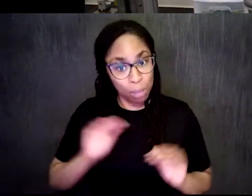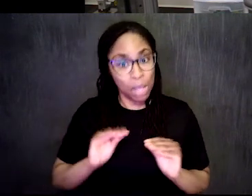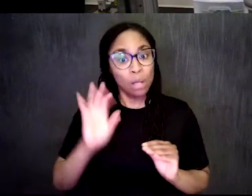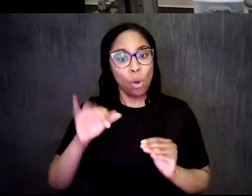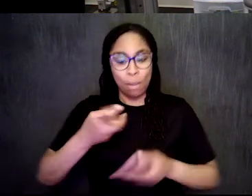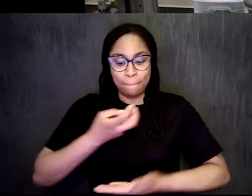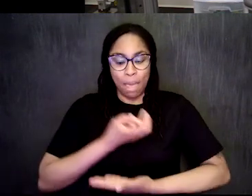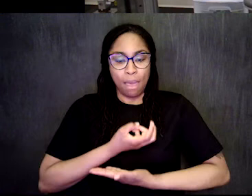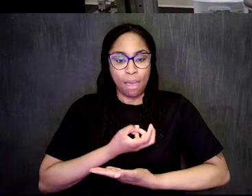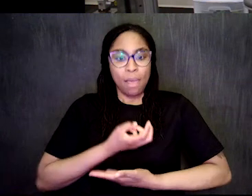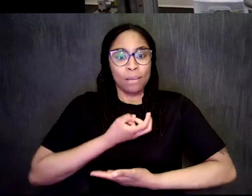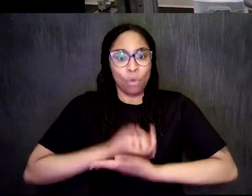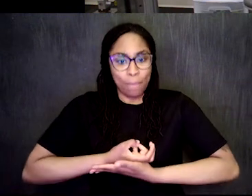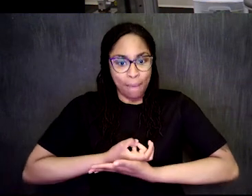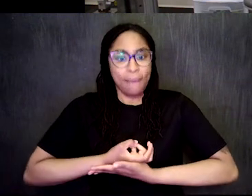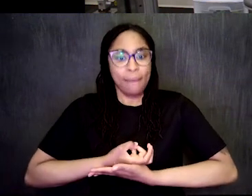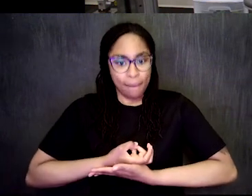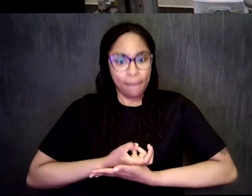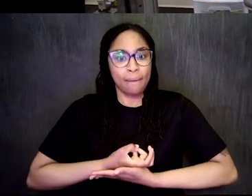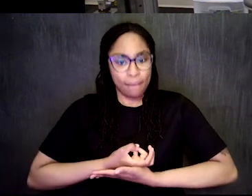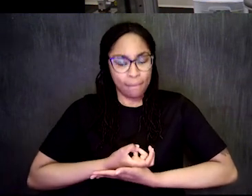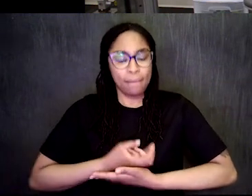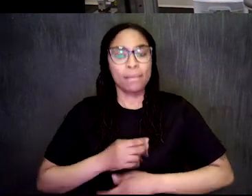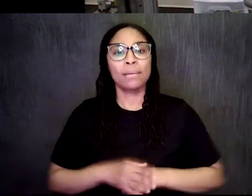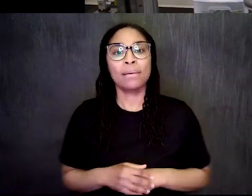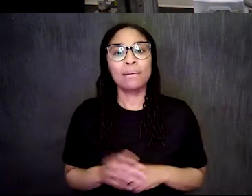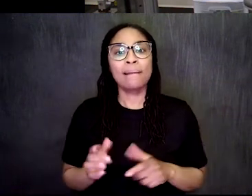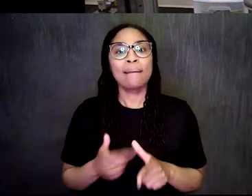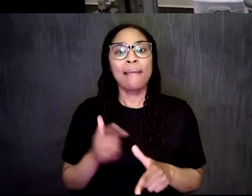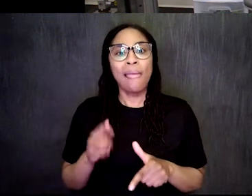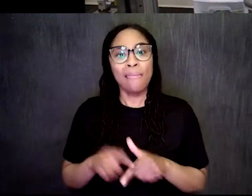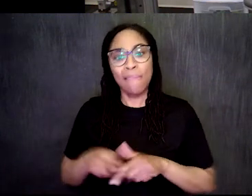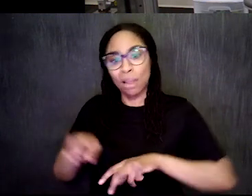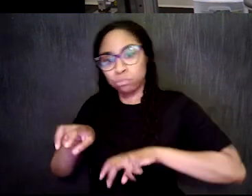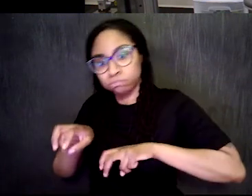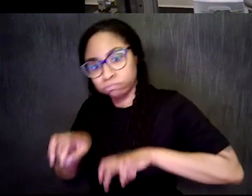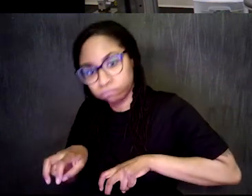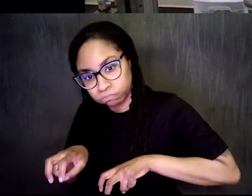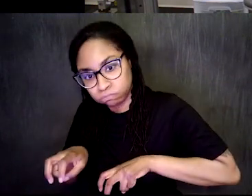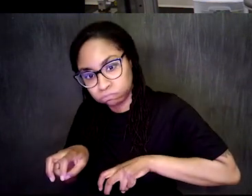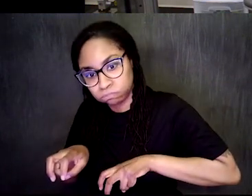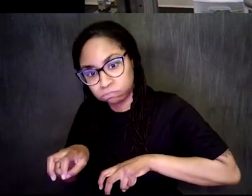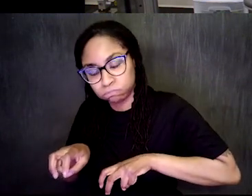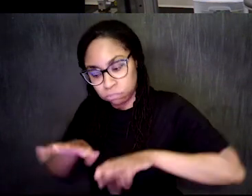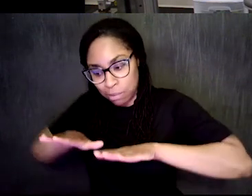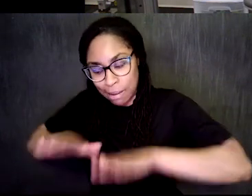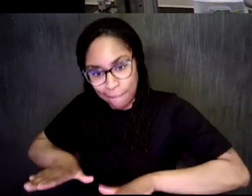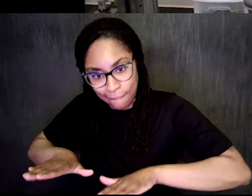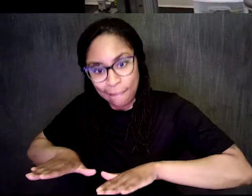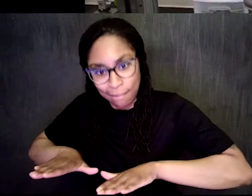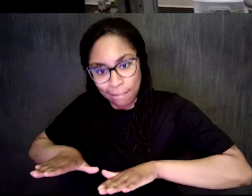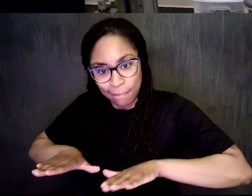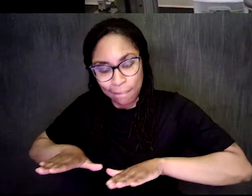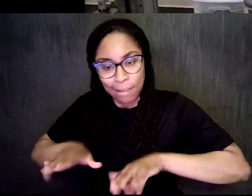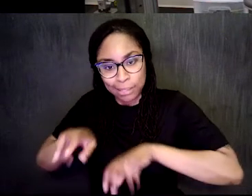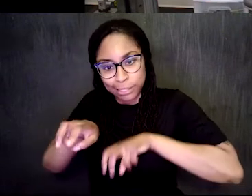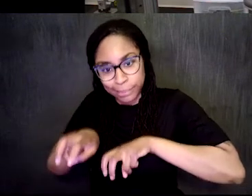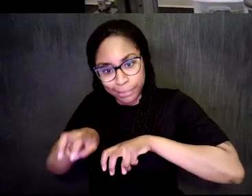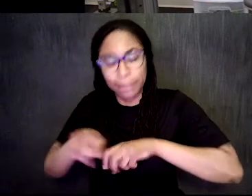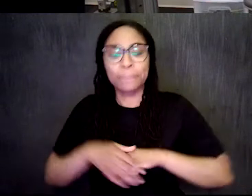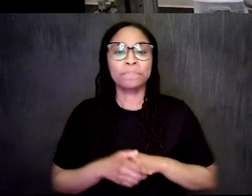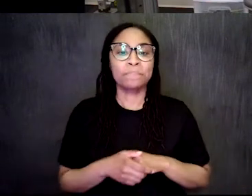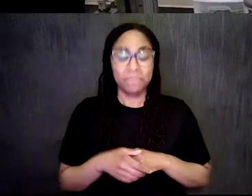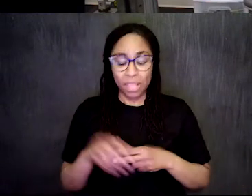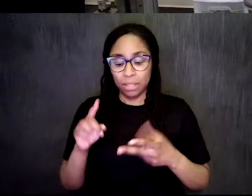to be supine to start, so that's going to be laying down on your back. Then from there we're going to go into a quadruped position, so you'll be on your hands